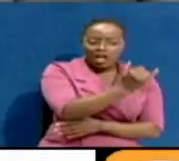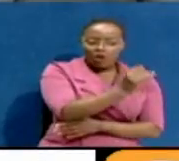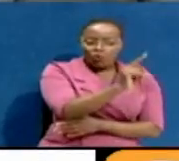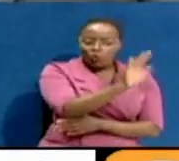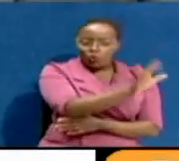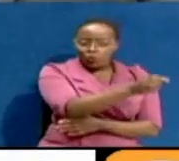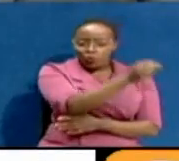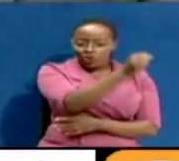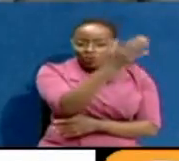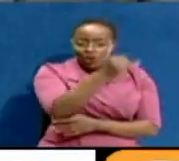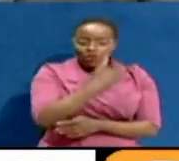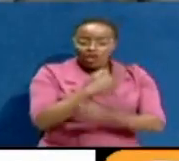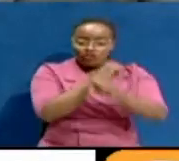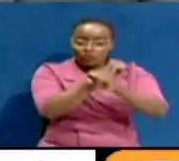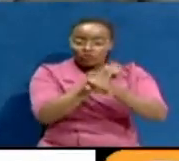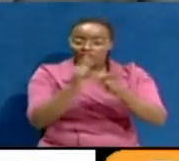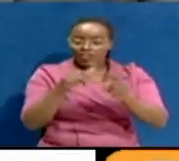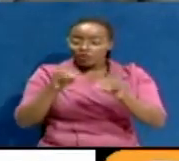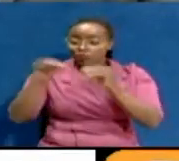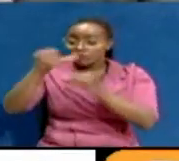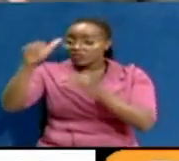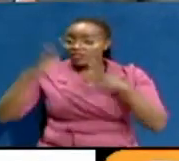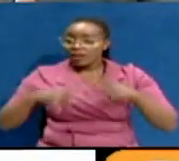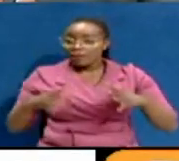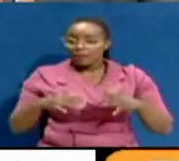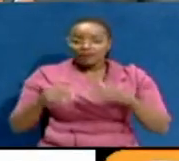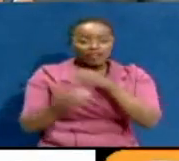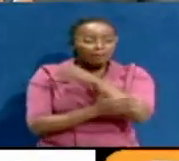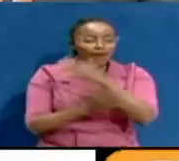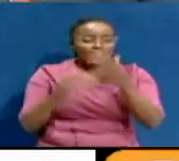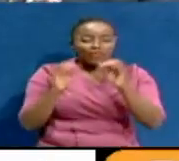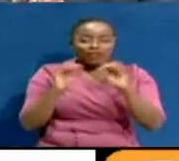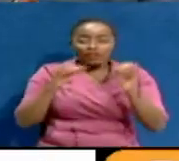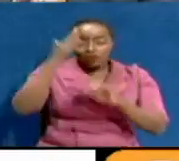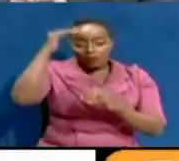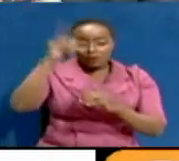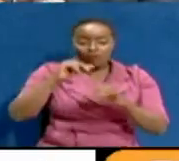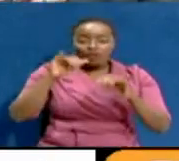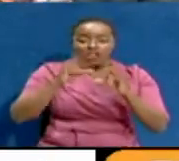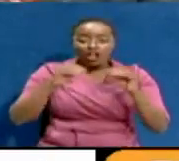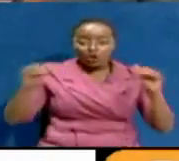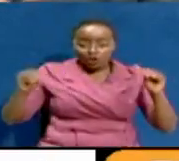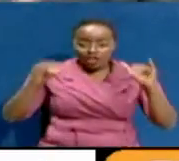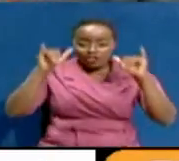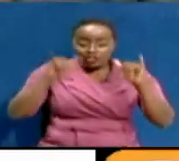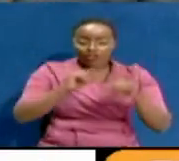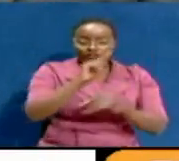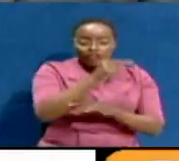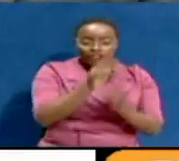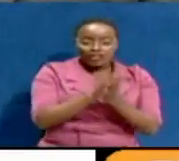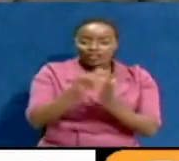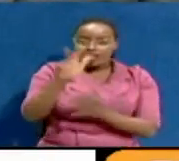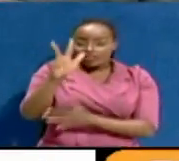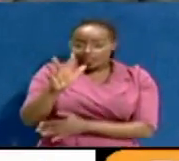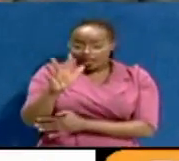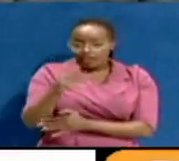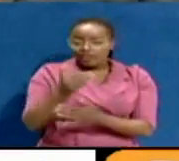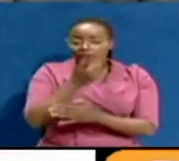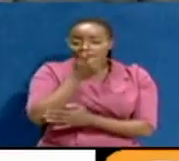now, because at least you have some protection. And it's not a bad thing, because we know that the longer you take between the first and the second dose, the better